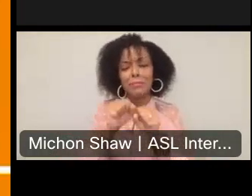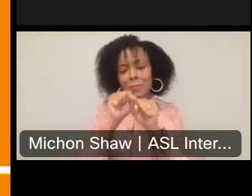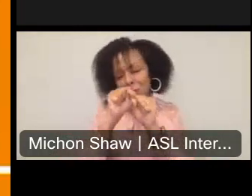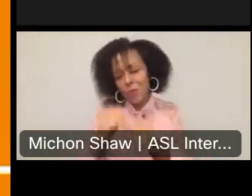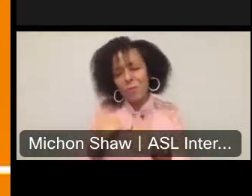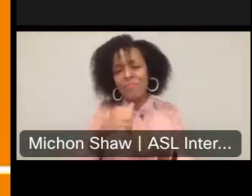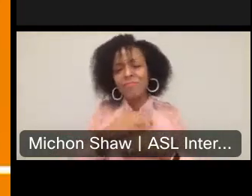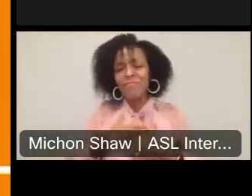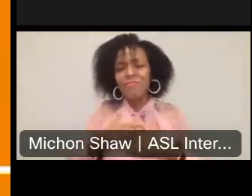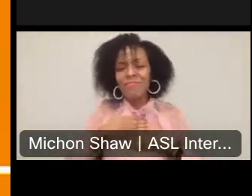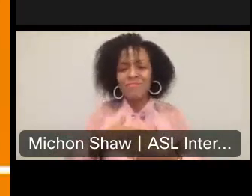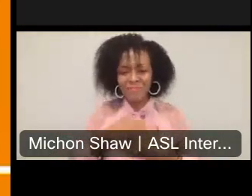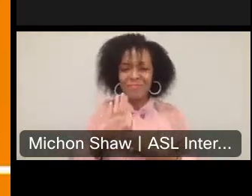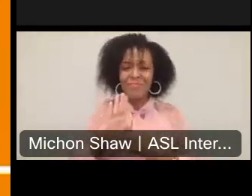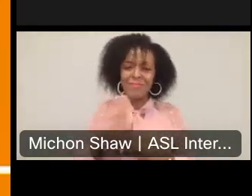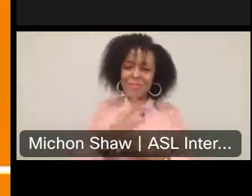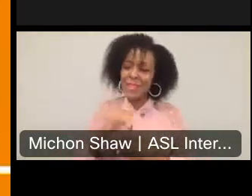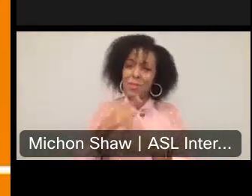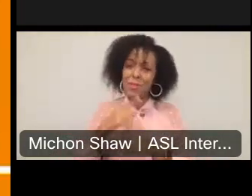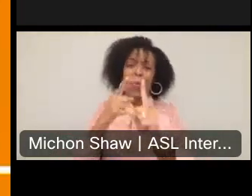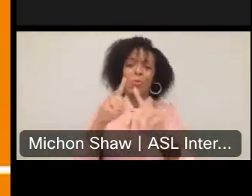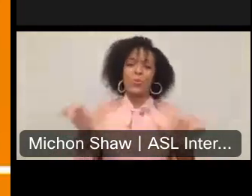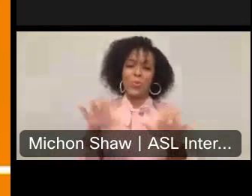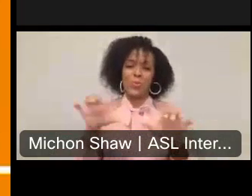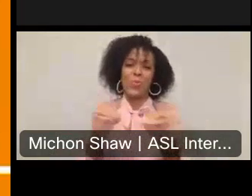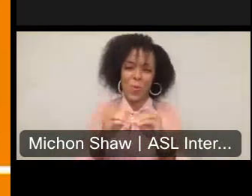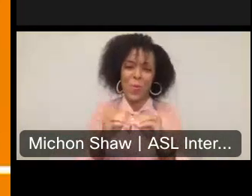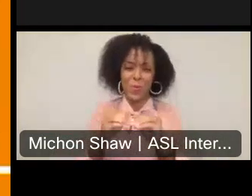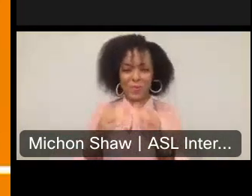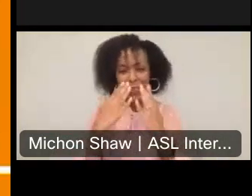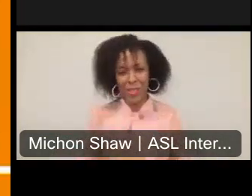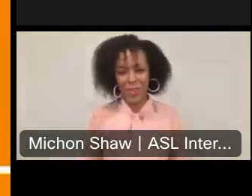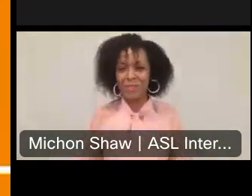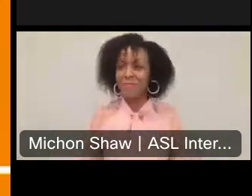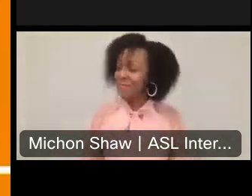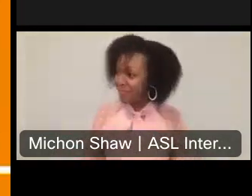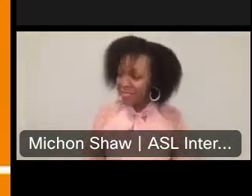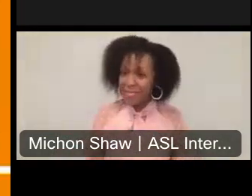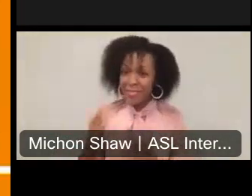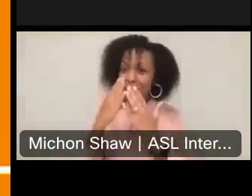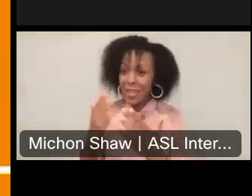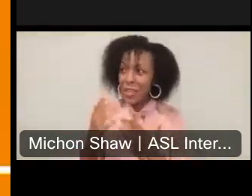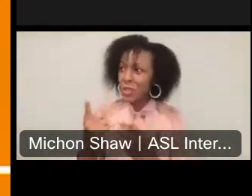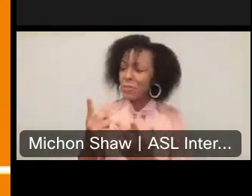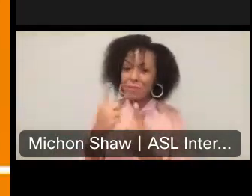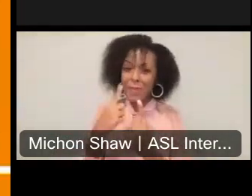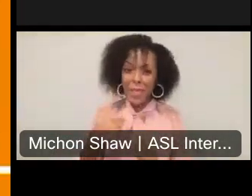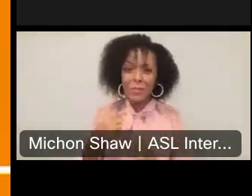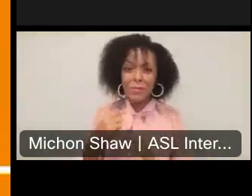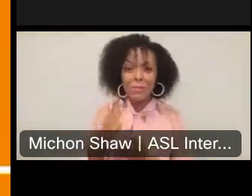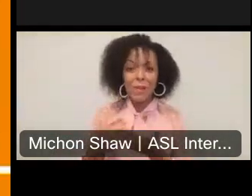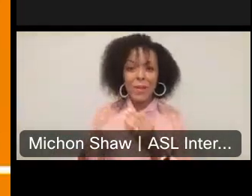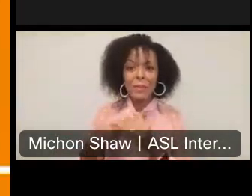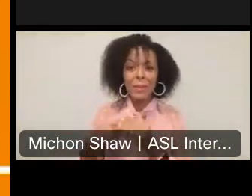to do more. Thank you. Thank you. And you actually answered that part about the Crown